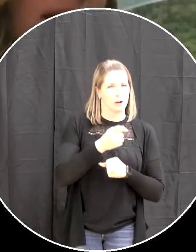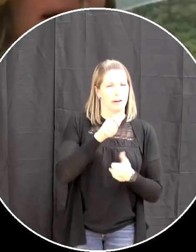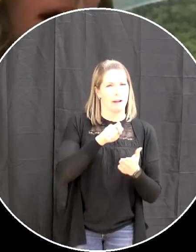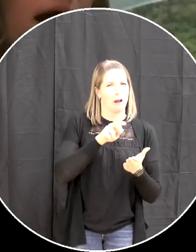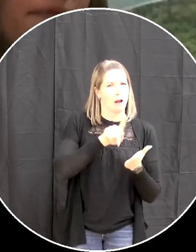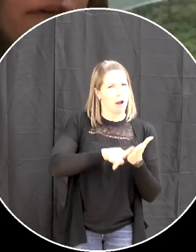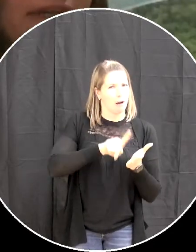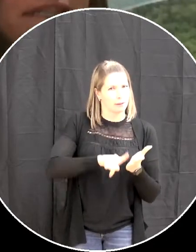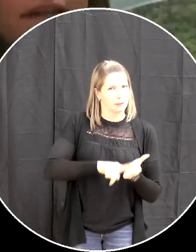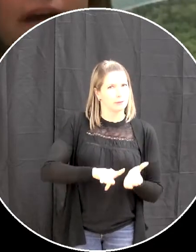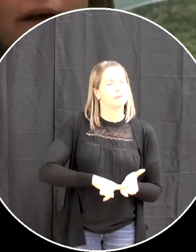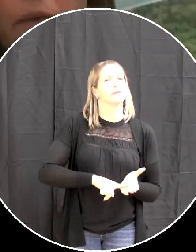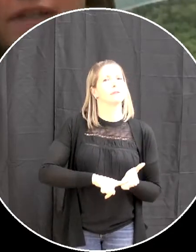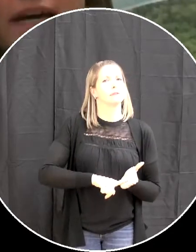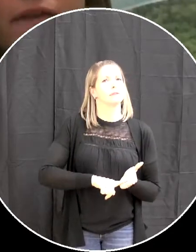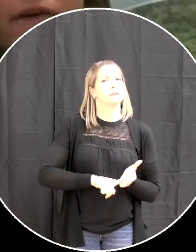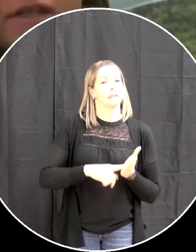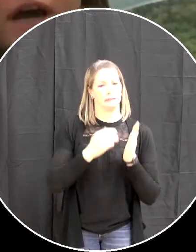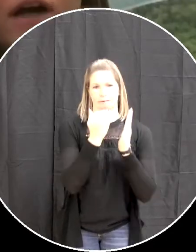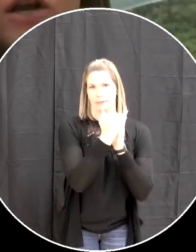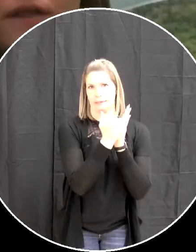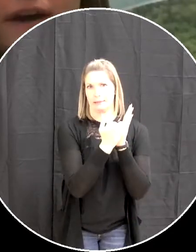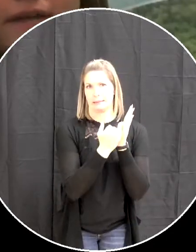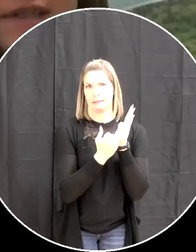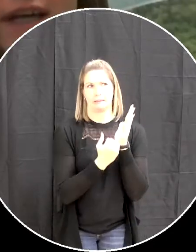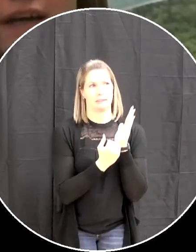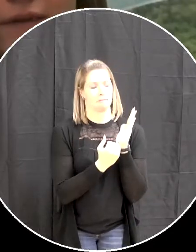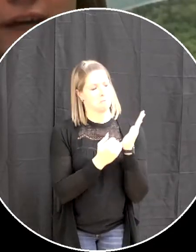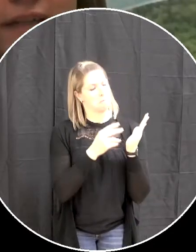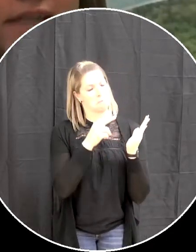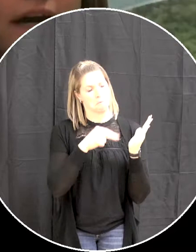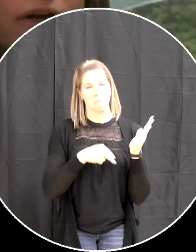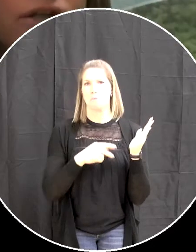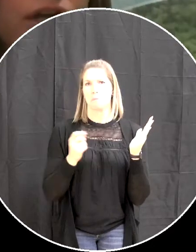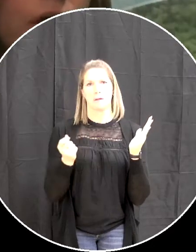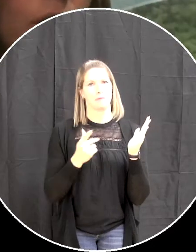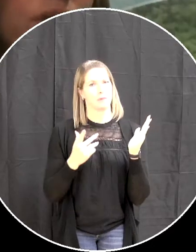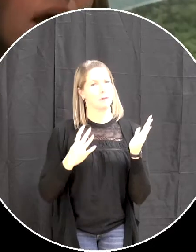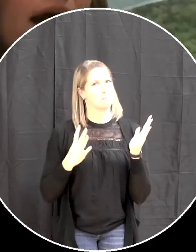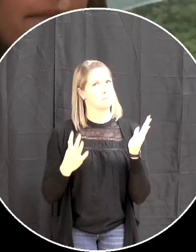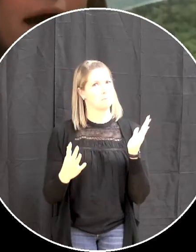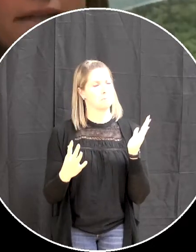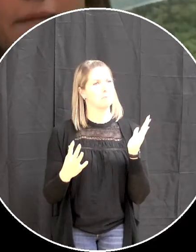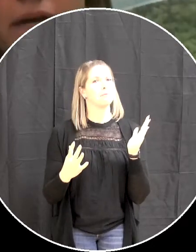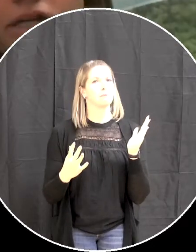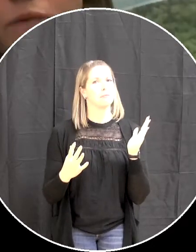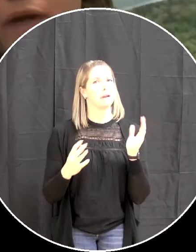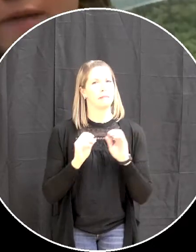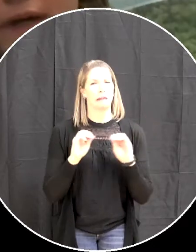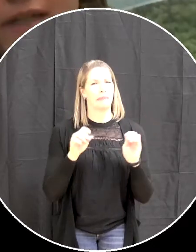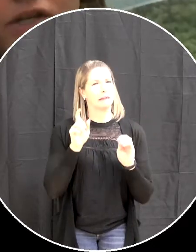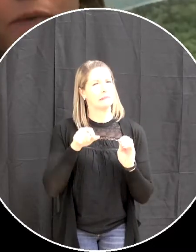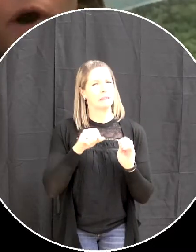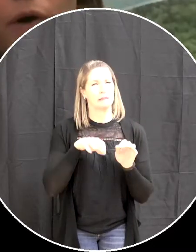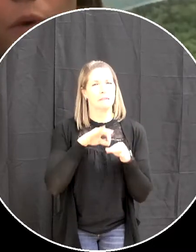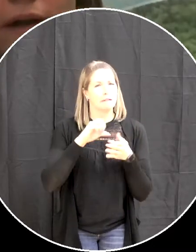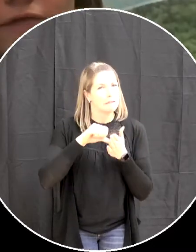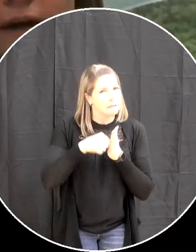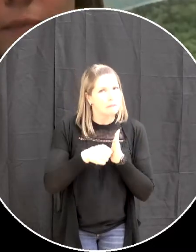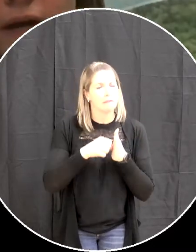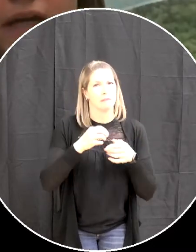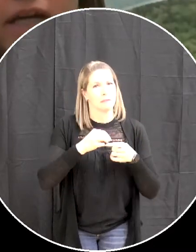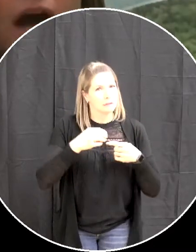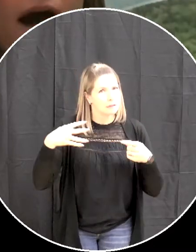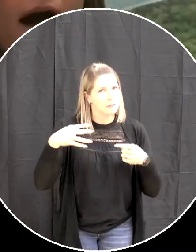communications. They're listed there. I will say there's nothing of significance there to note. As I mentioned, we expect to issue an